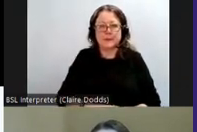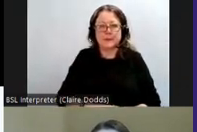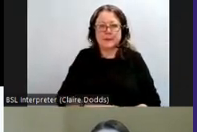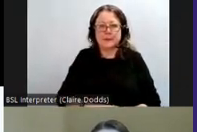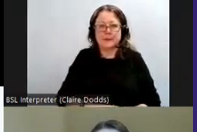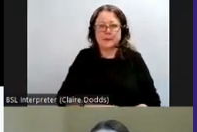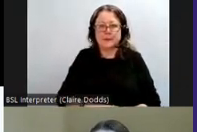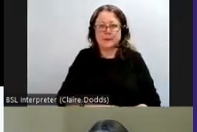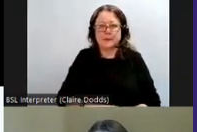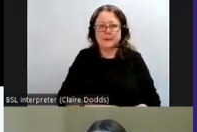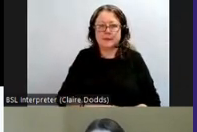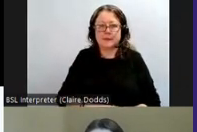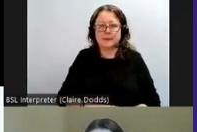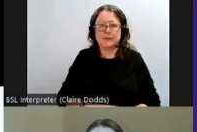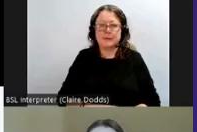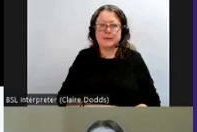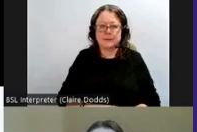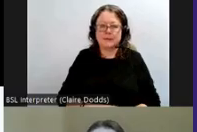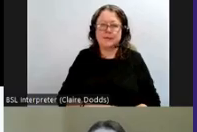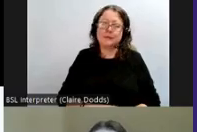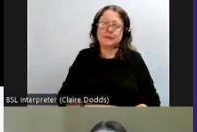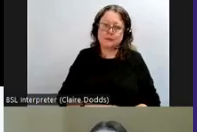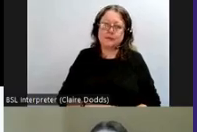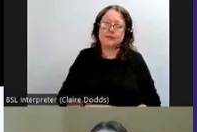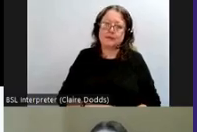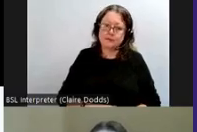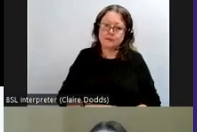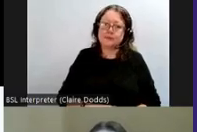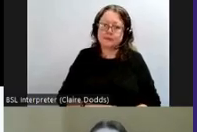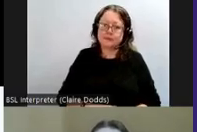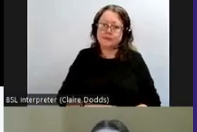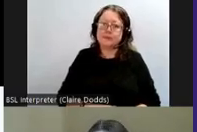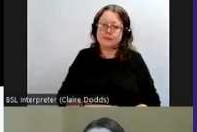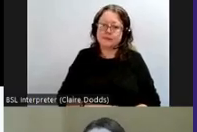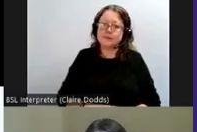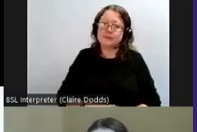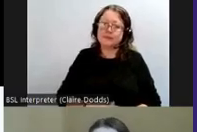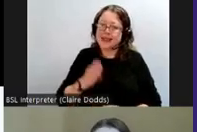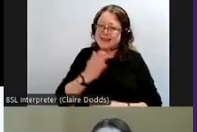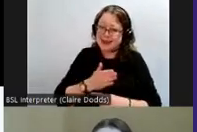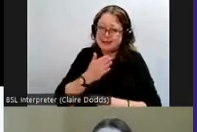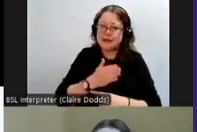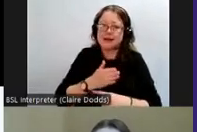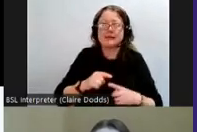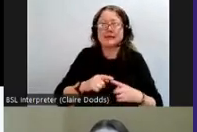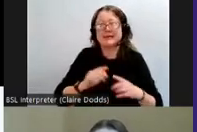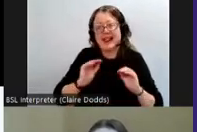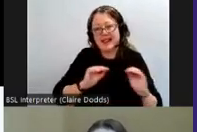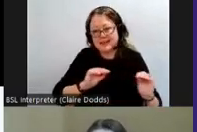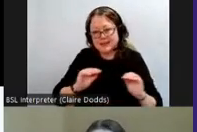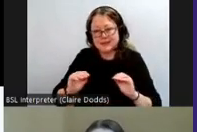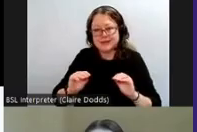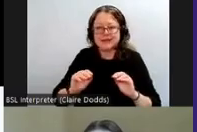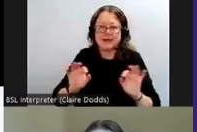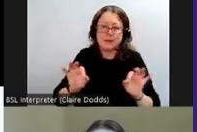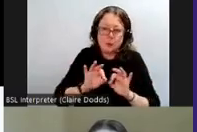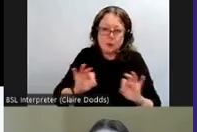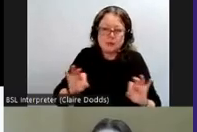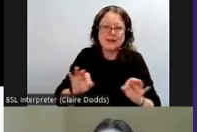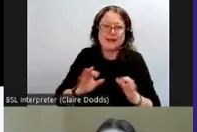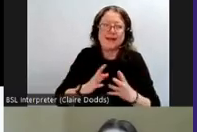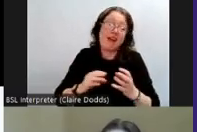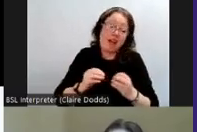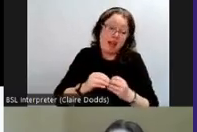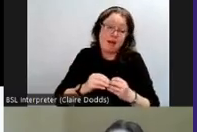fab. So we've got, yeah, attending lessons, music clubs, school trips. There might be difficulty in attending